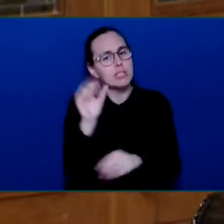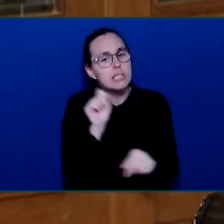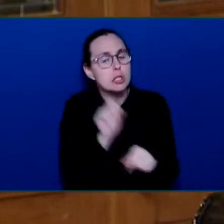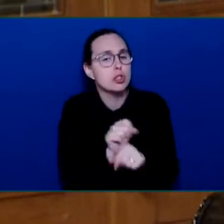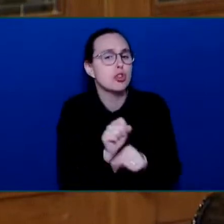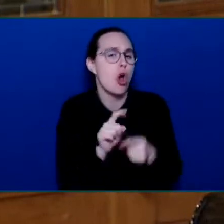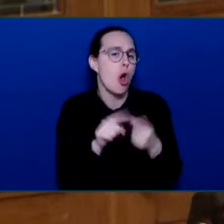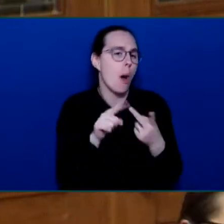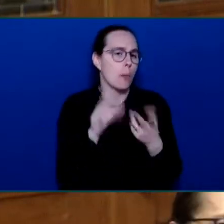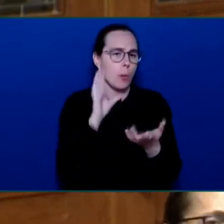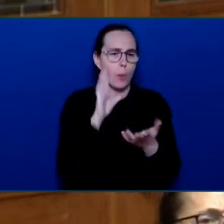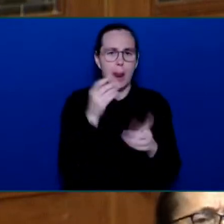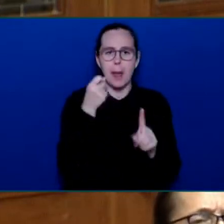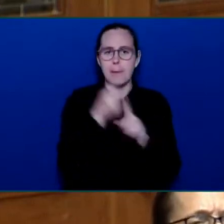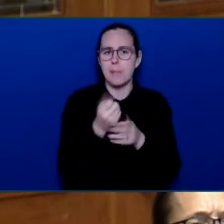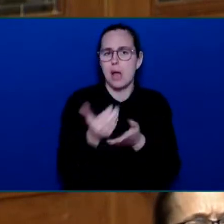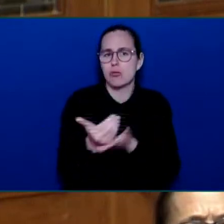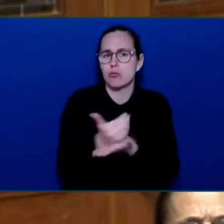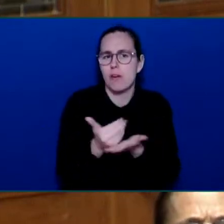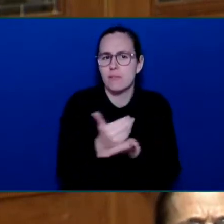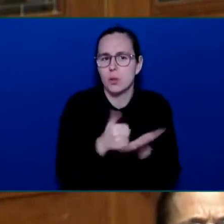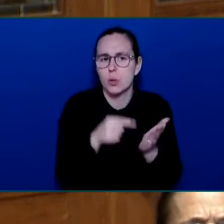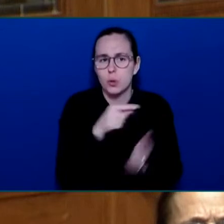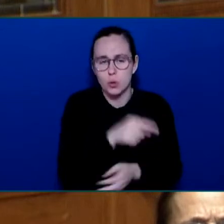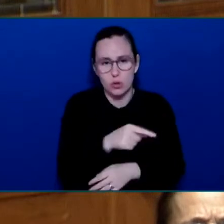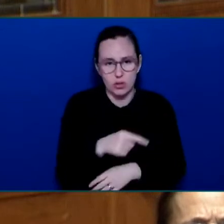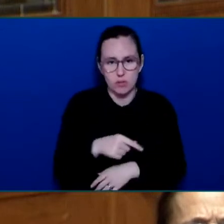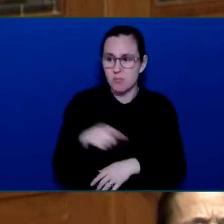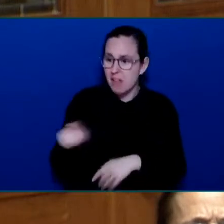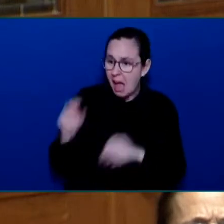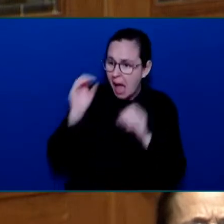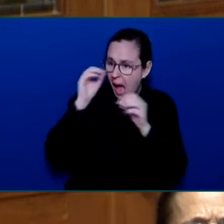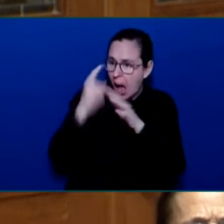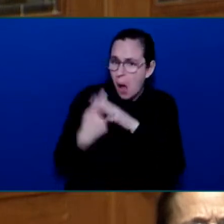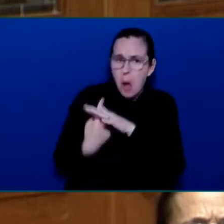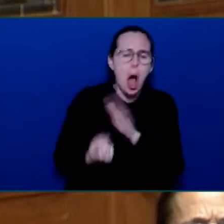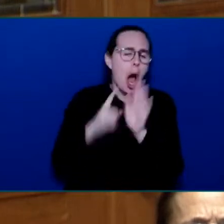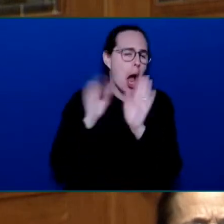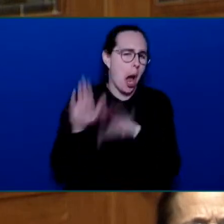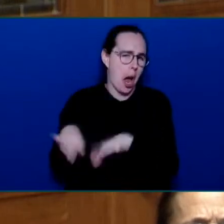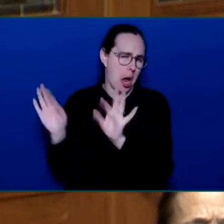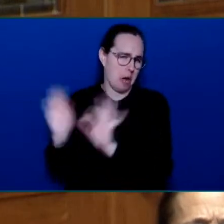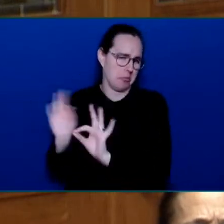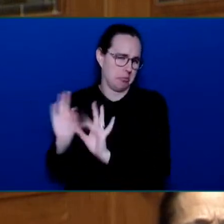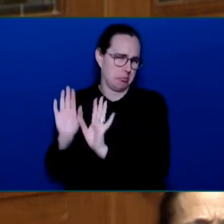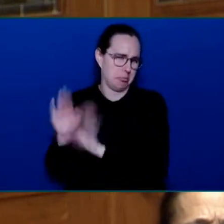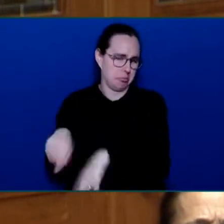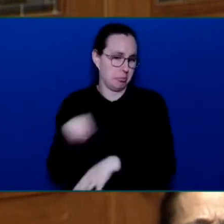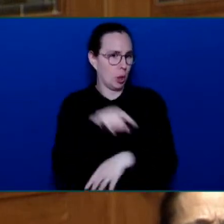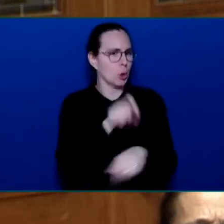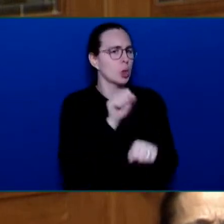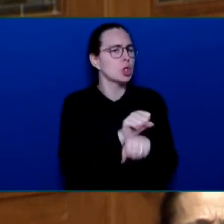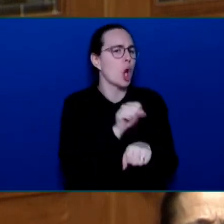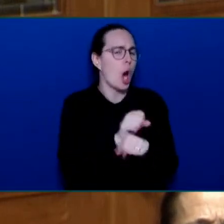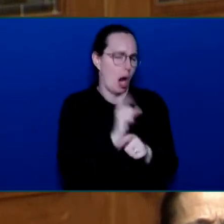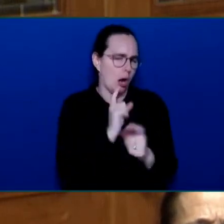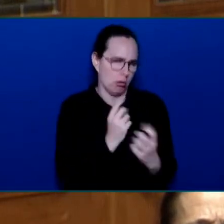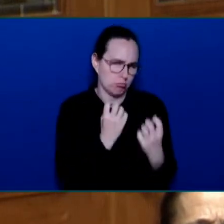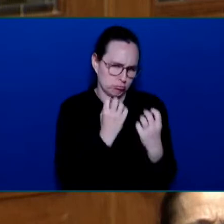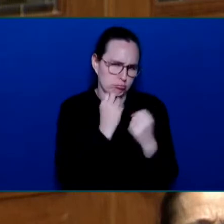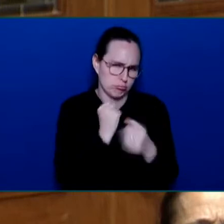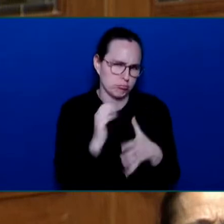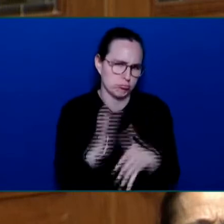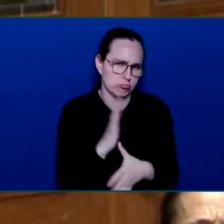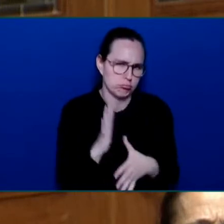My question, through you, Honourable Speaker, is to the Minister of Water, Land, Resource Stewardship. How is arguing against